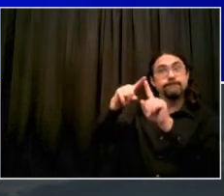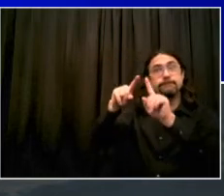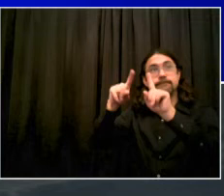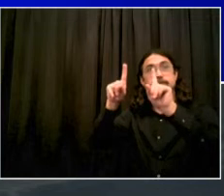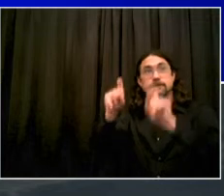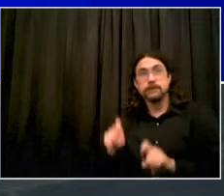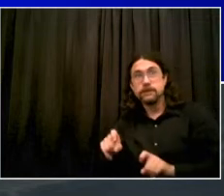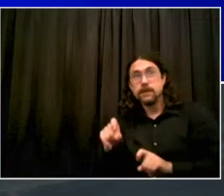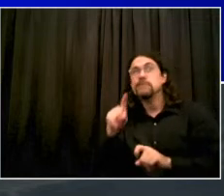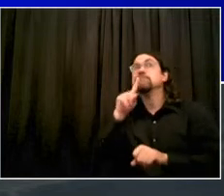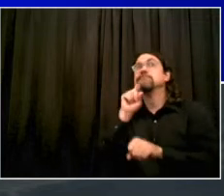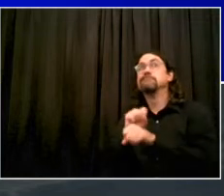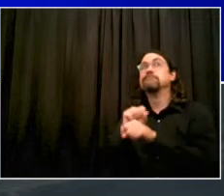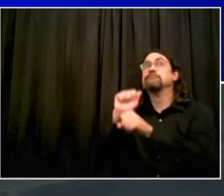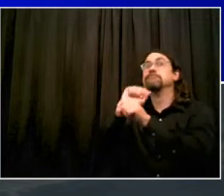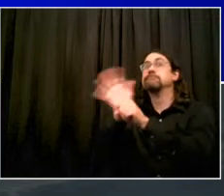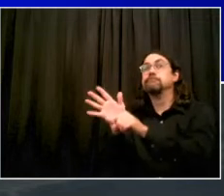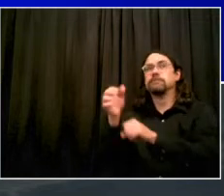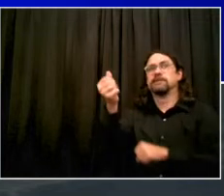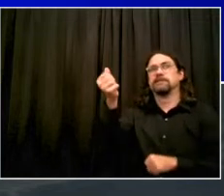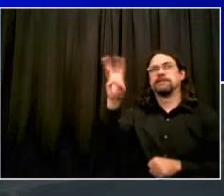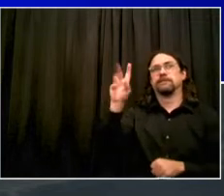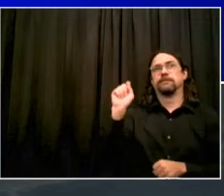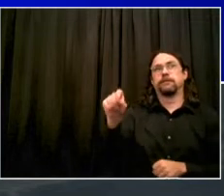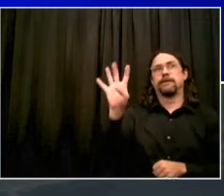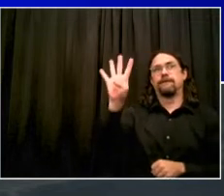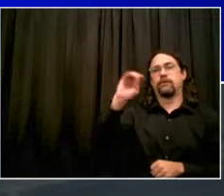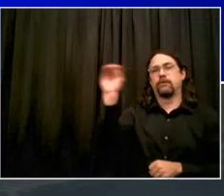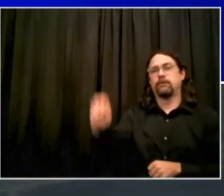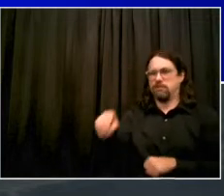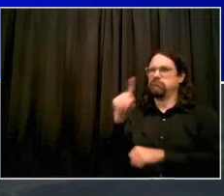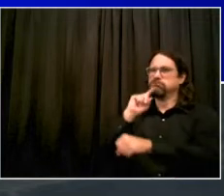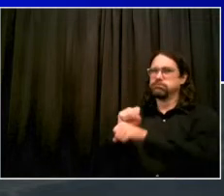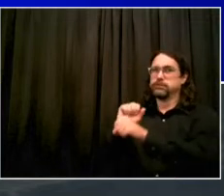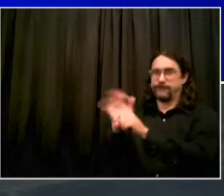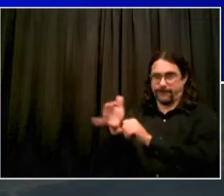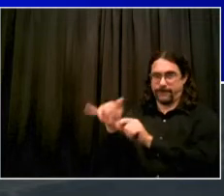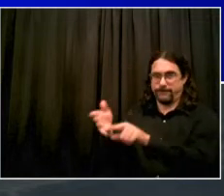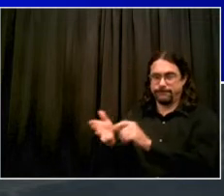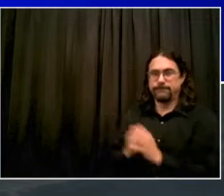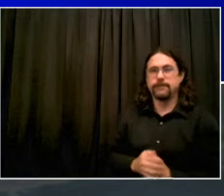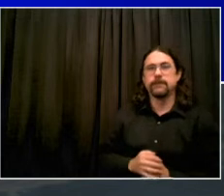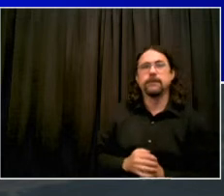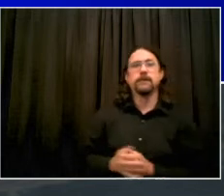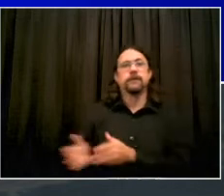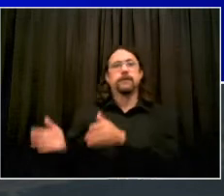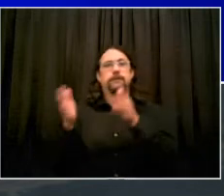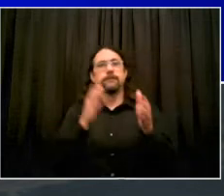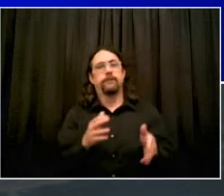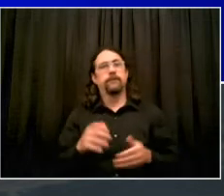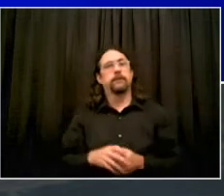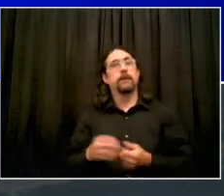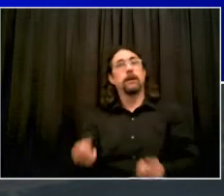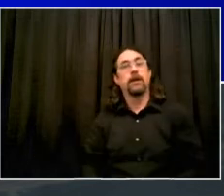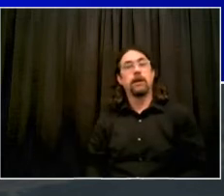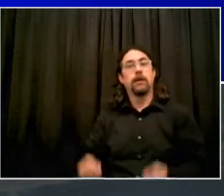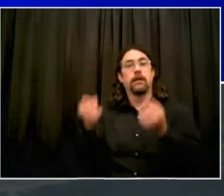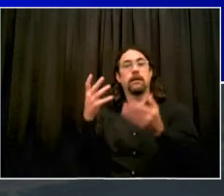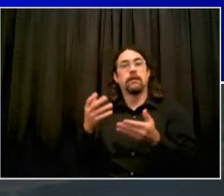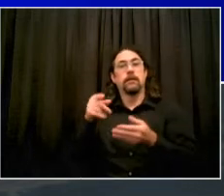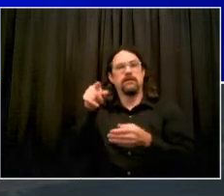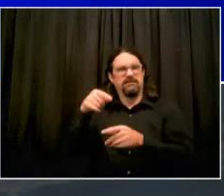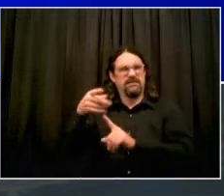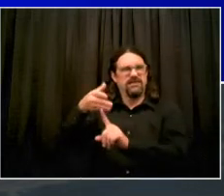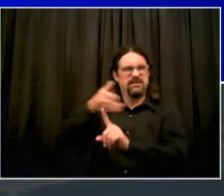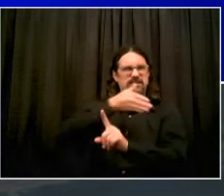Number 2, new reported cases on a 7-day average threshold is 550 cases. Today's report is 338.